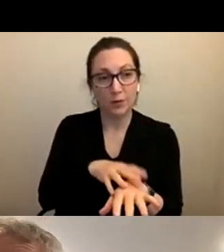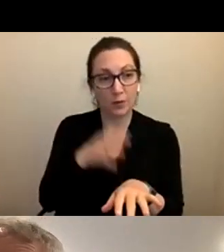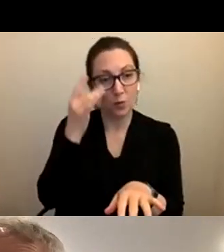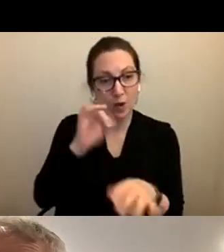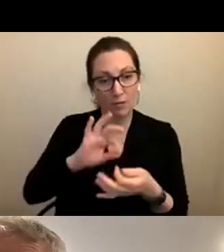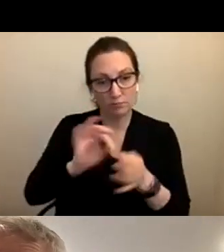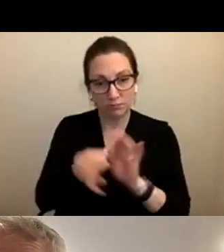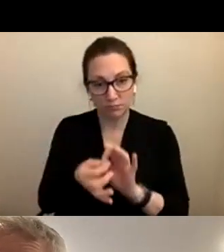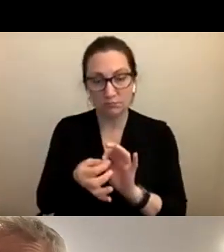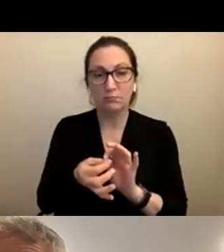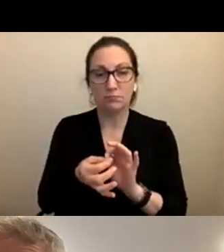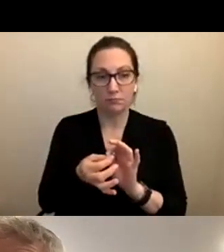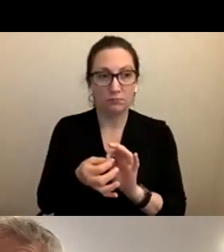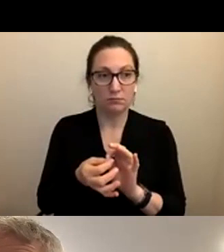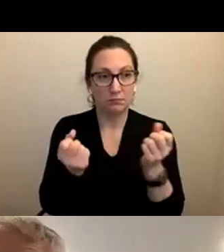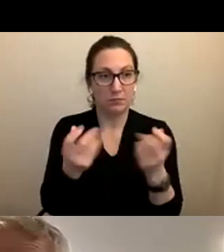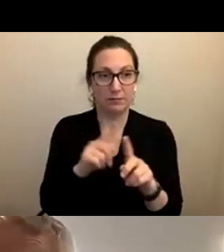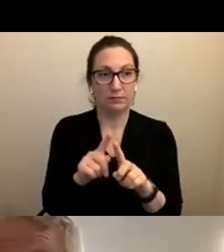all of our interpreters.